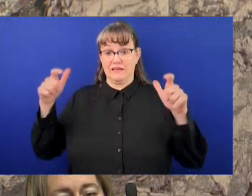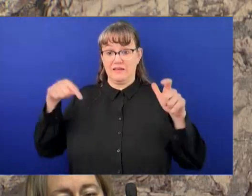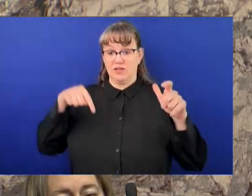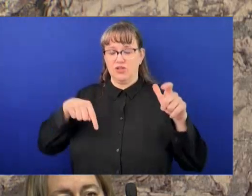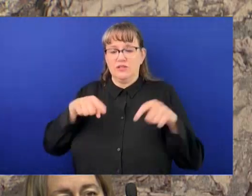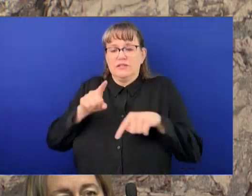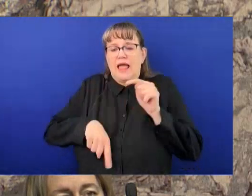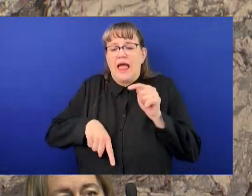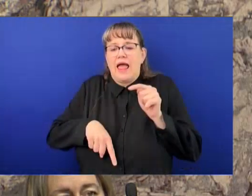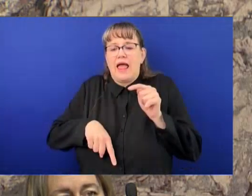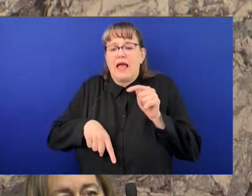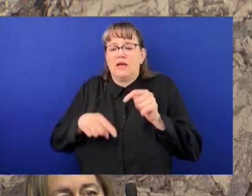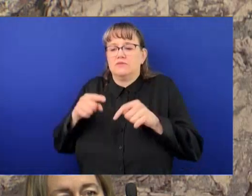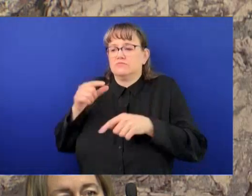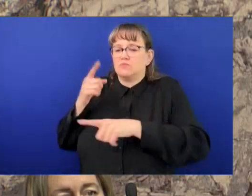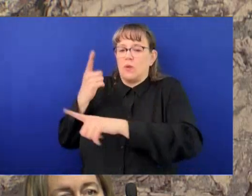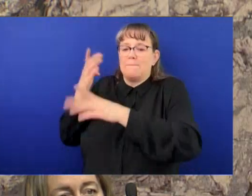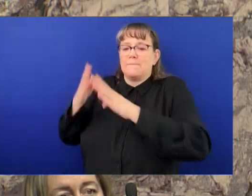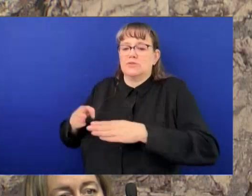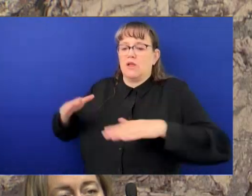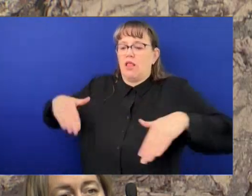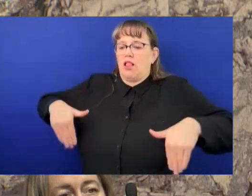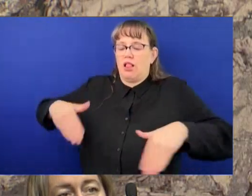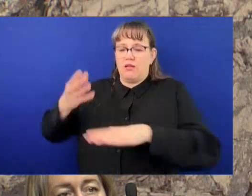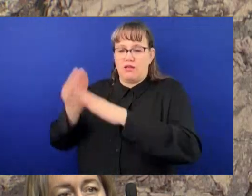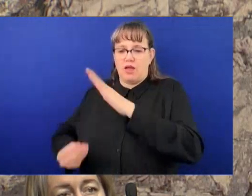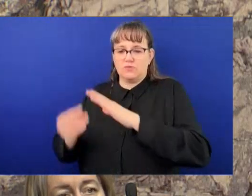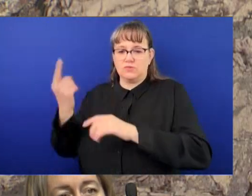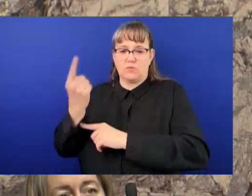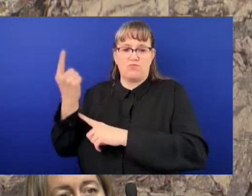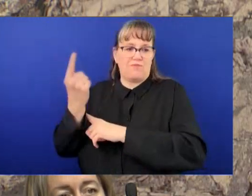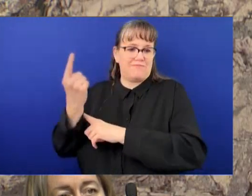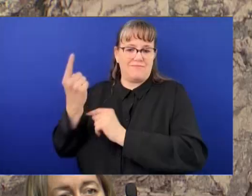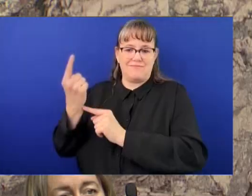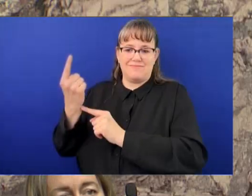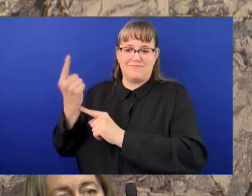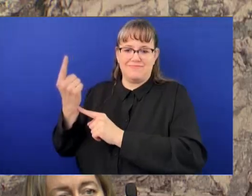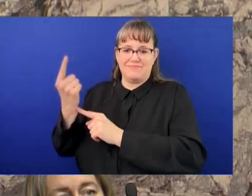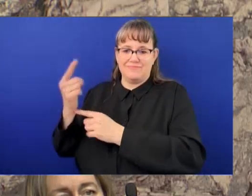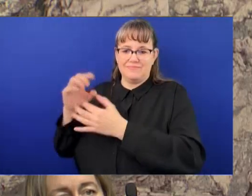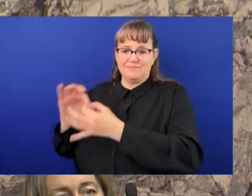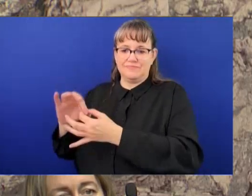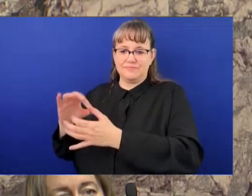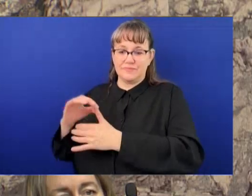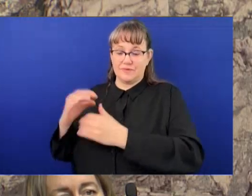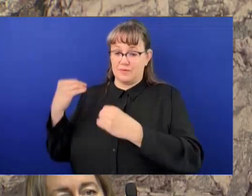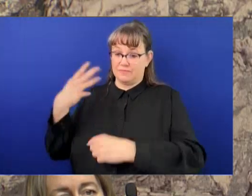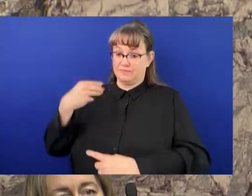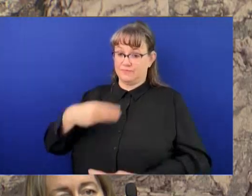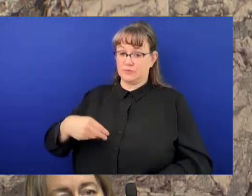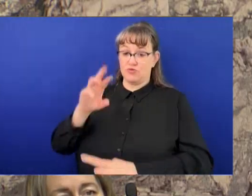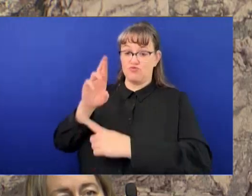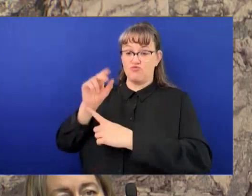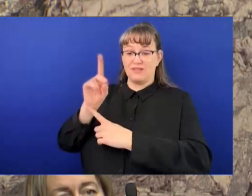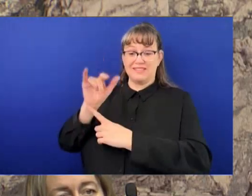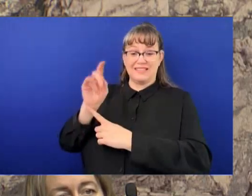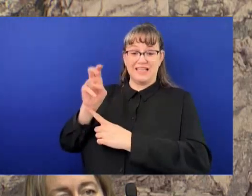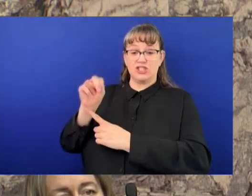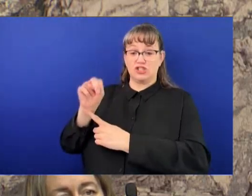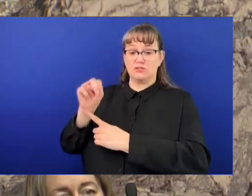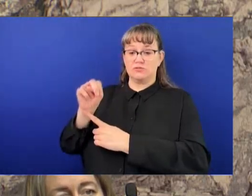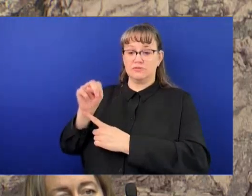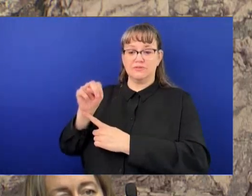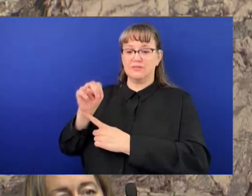disease. Radiation therapy is not an optional, it is an essential. It is vital, it is a life-saving component of